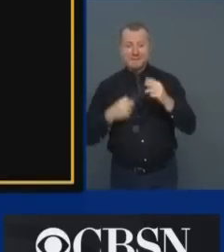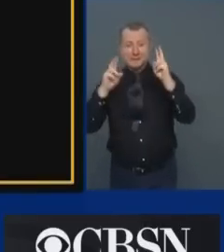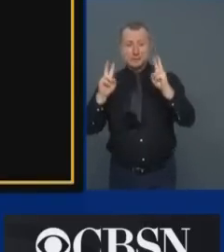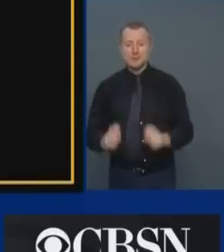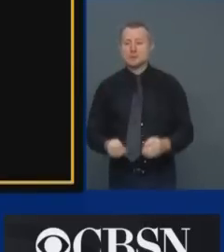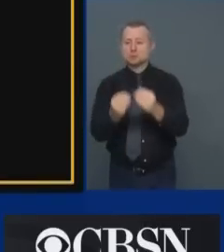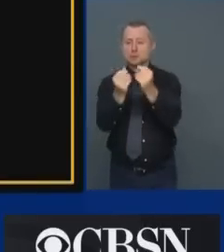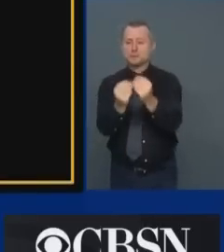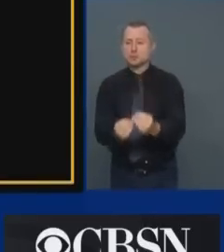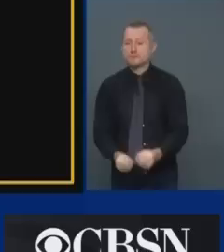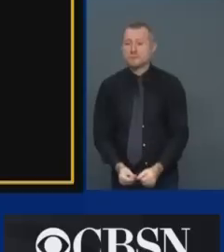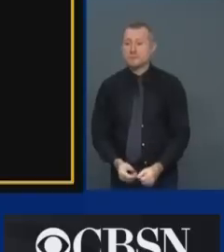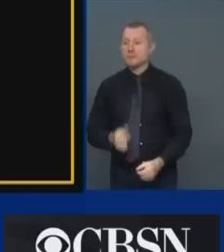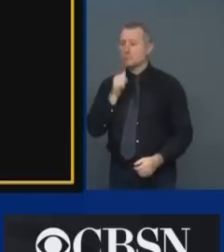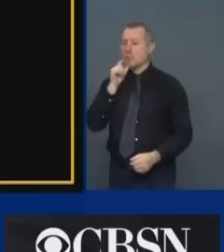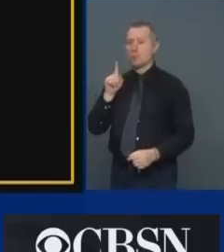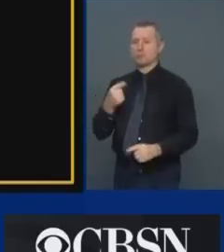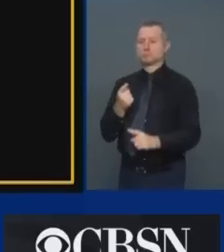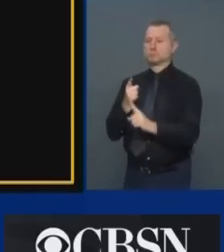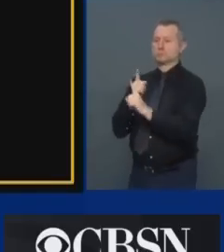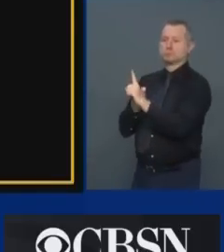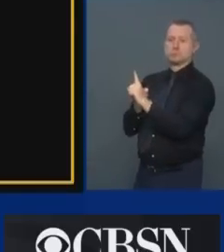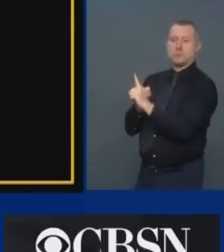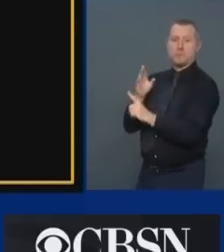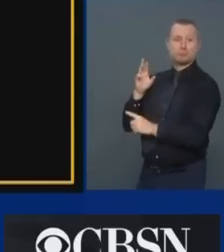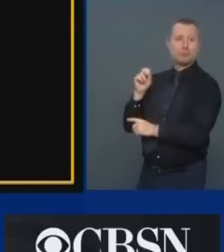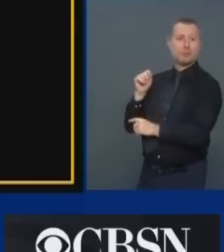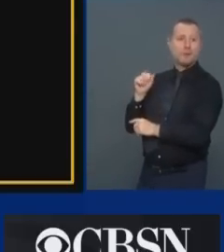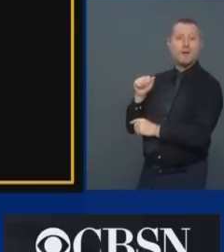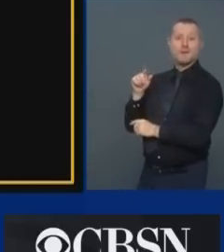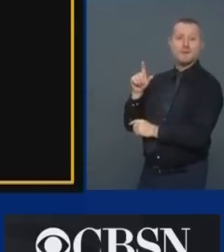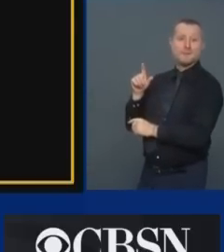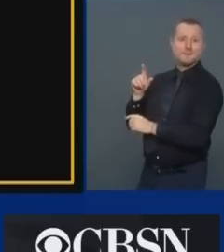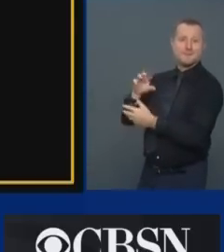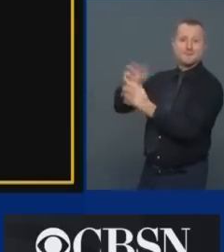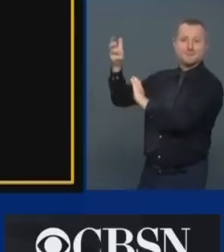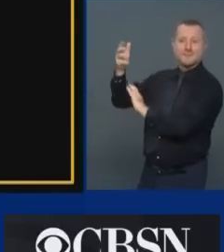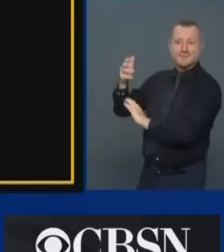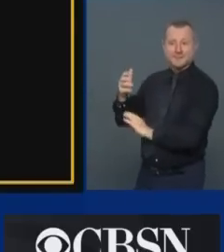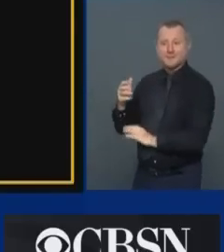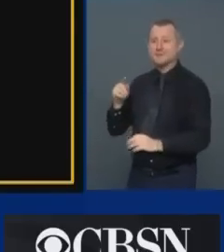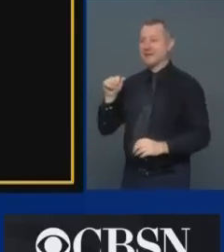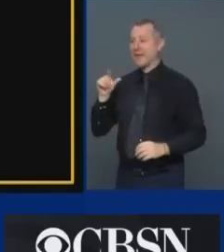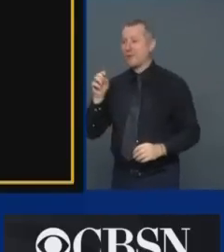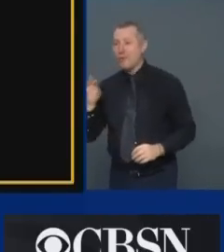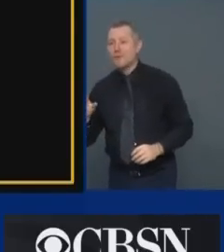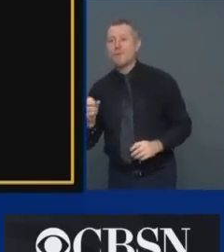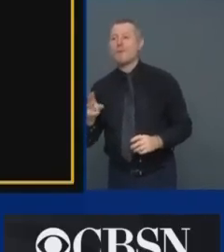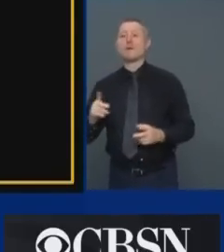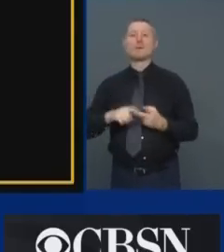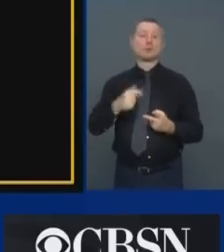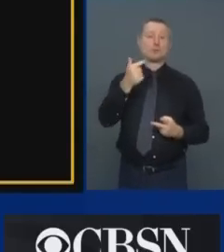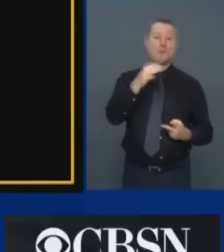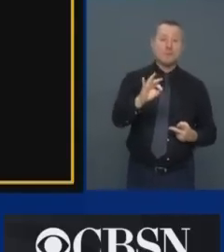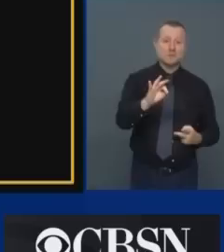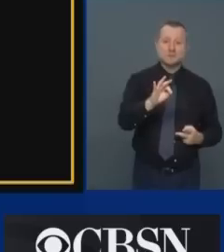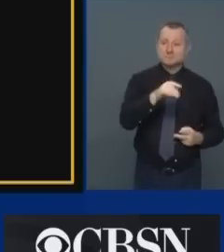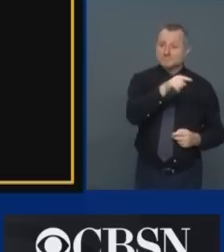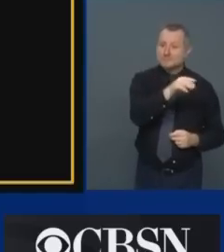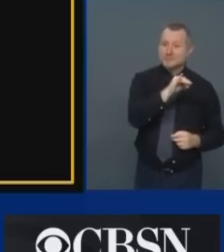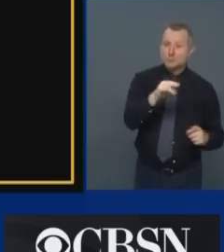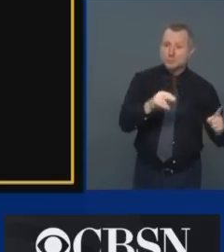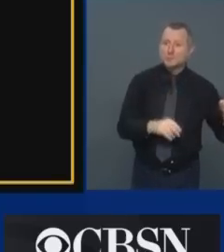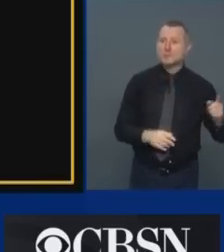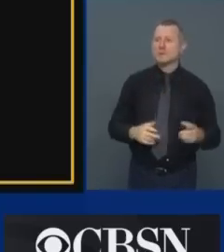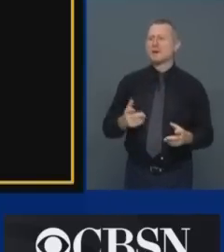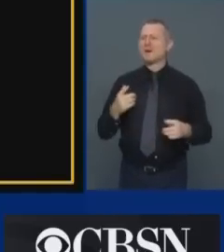Taylor or George Floyd. It's been going on for decades and